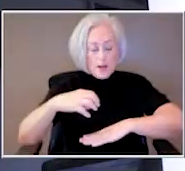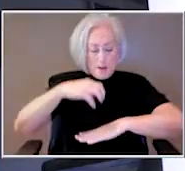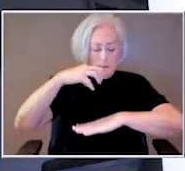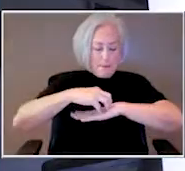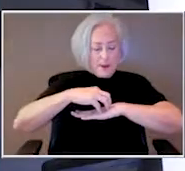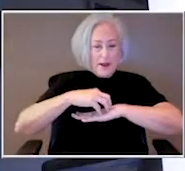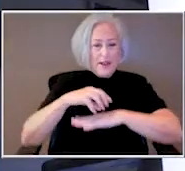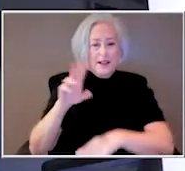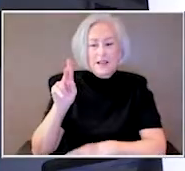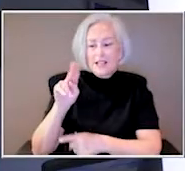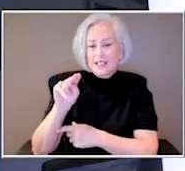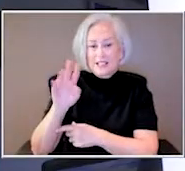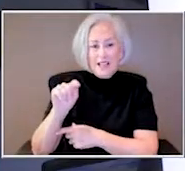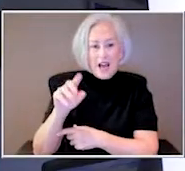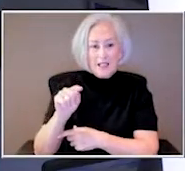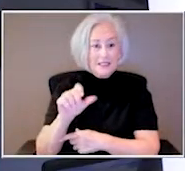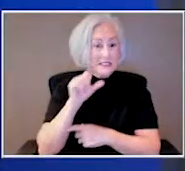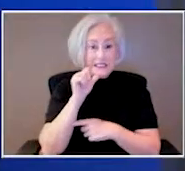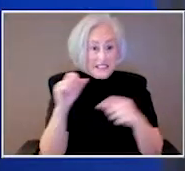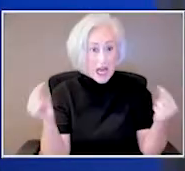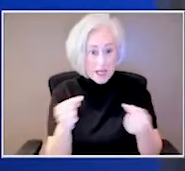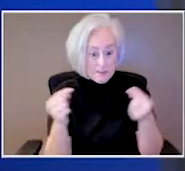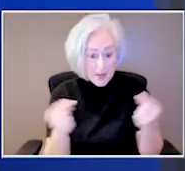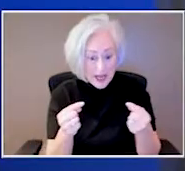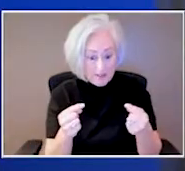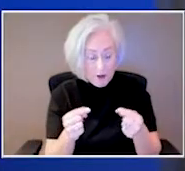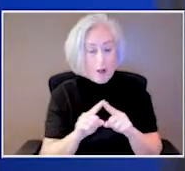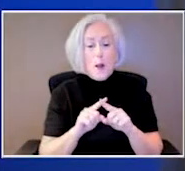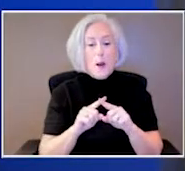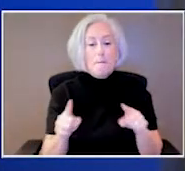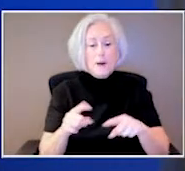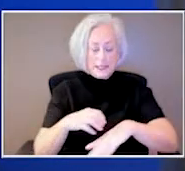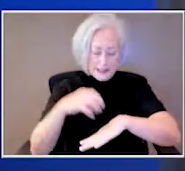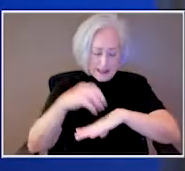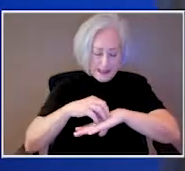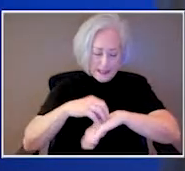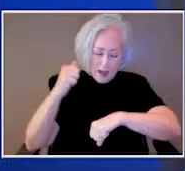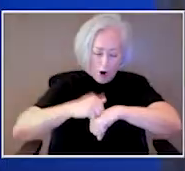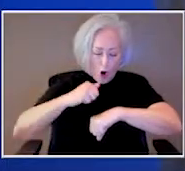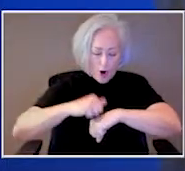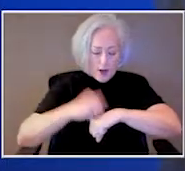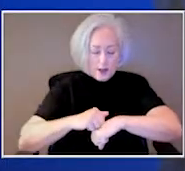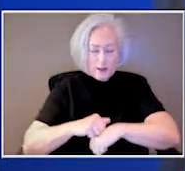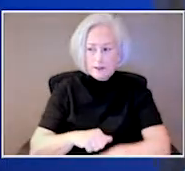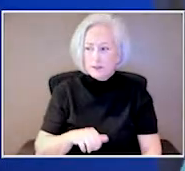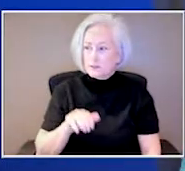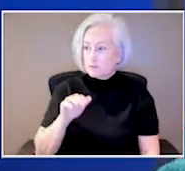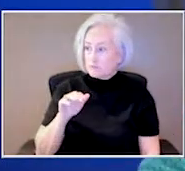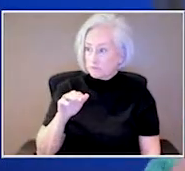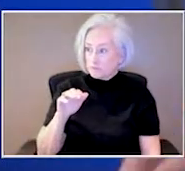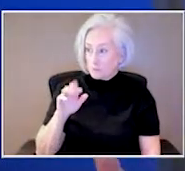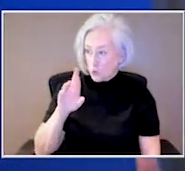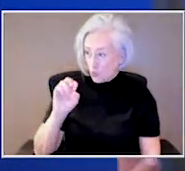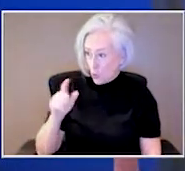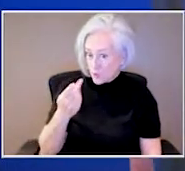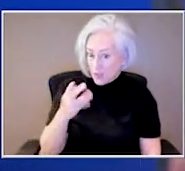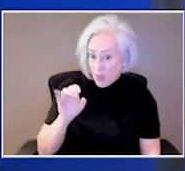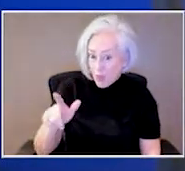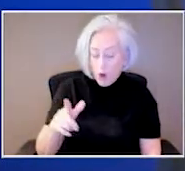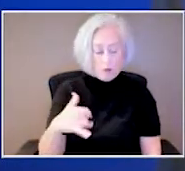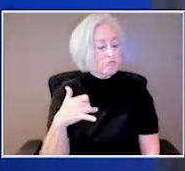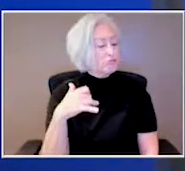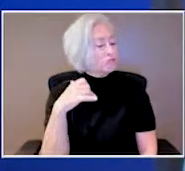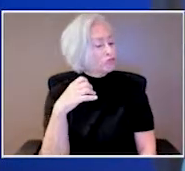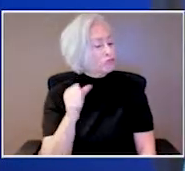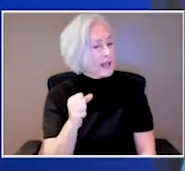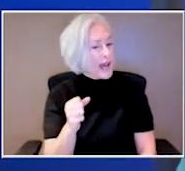just was a knot. And I looked at him and I said, Rosenthal? And he goes, yes. And so that very informal relationship